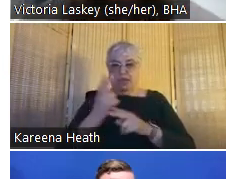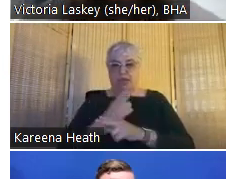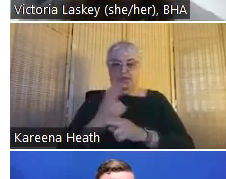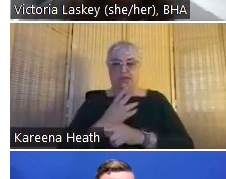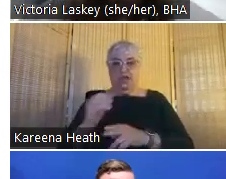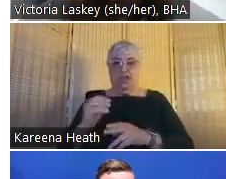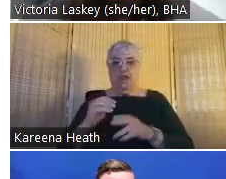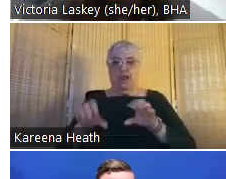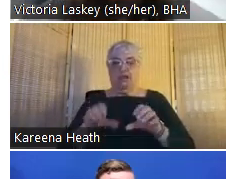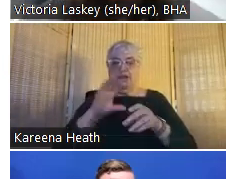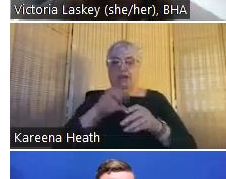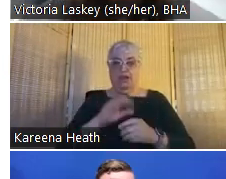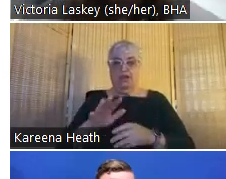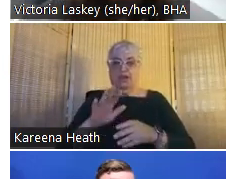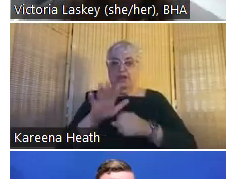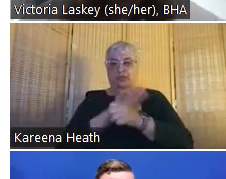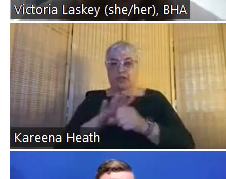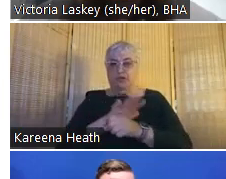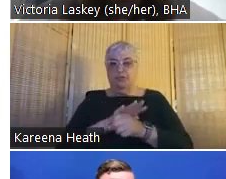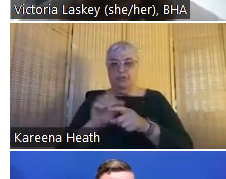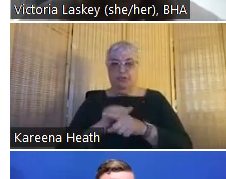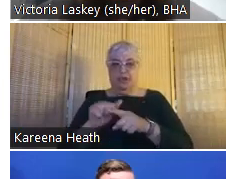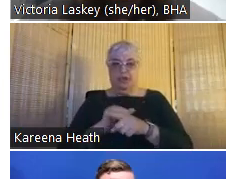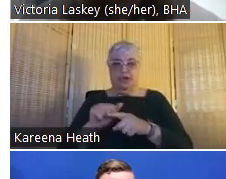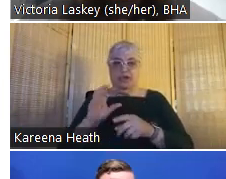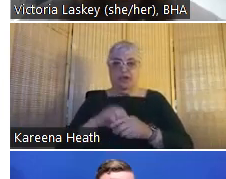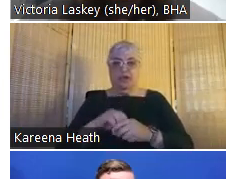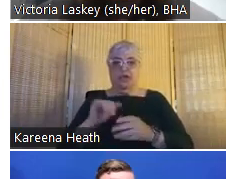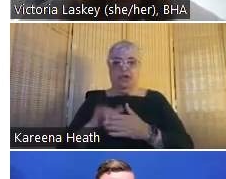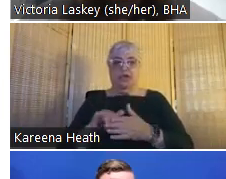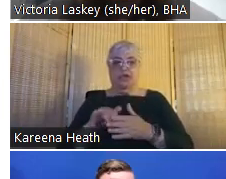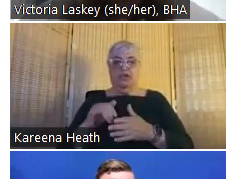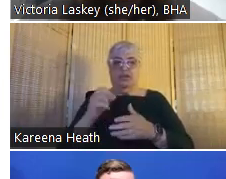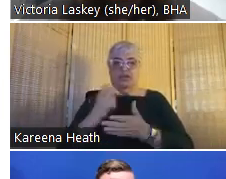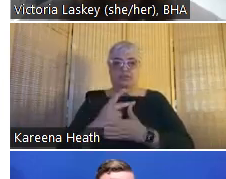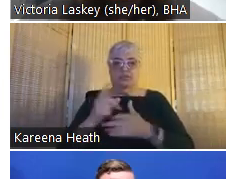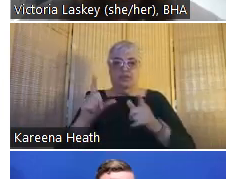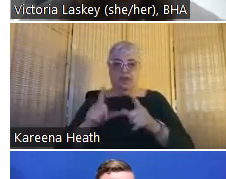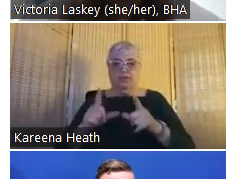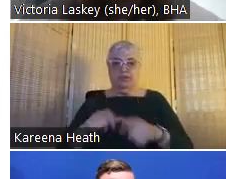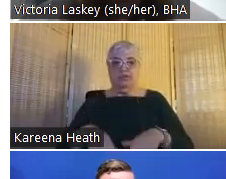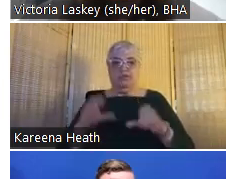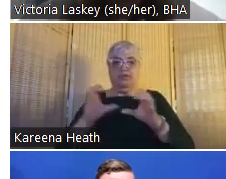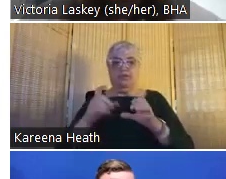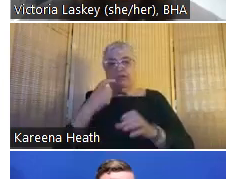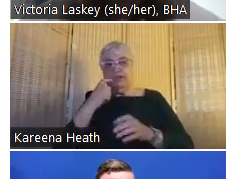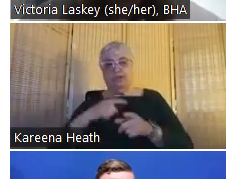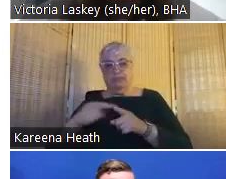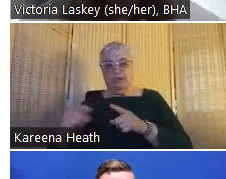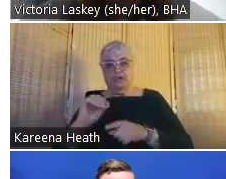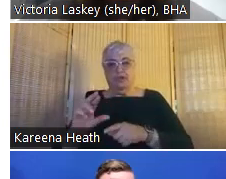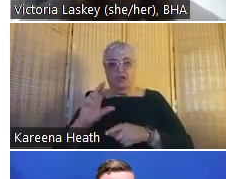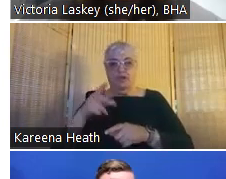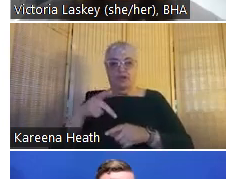and acting within their scope of practice, which can include an authorized practitioner, licensee, certified addiction specialist or